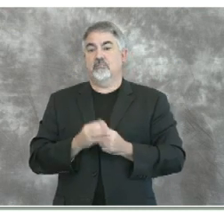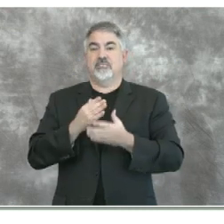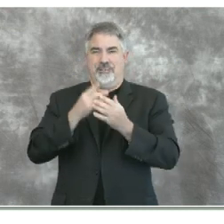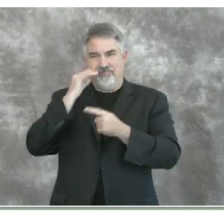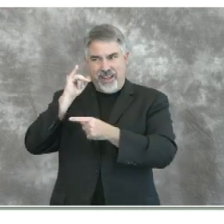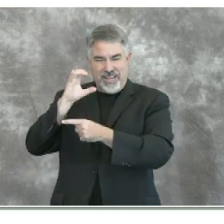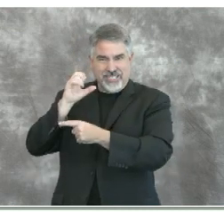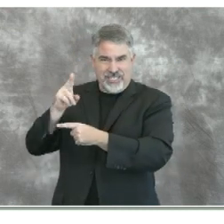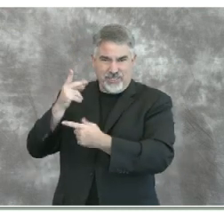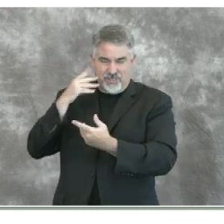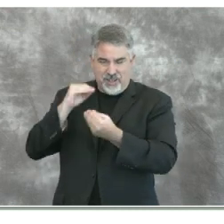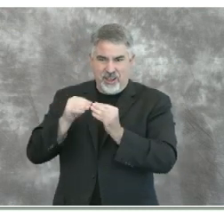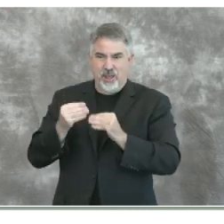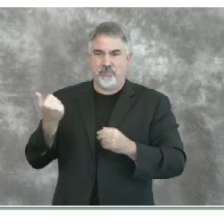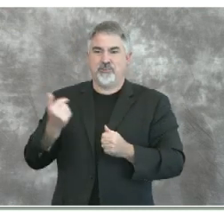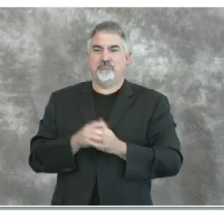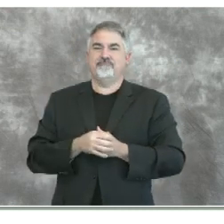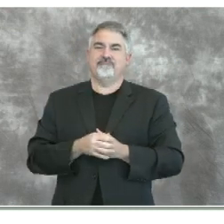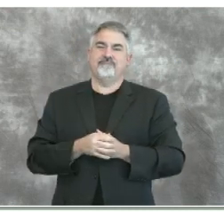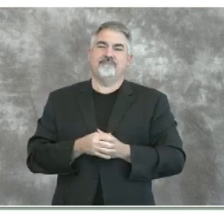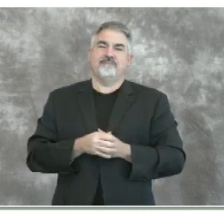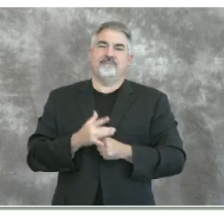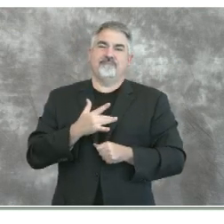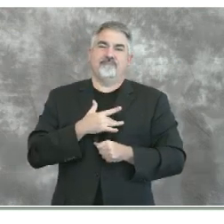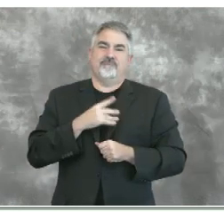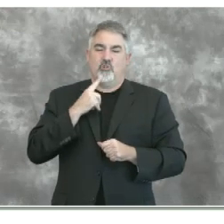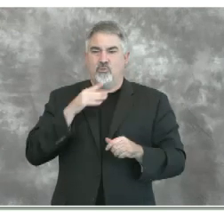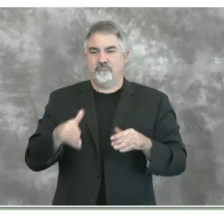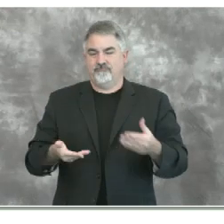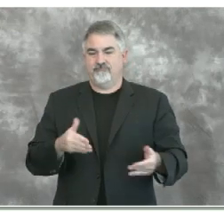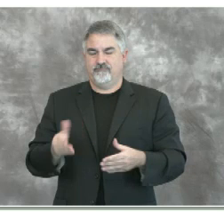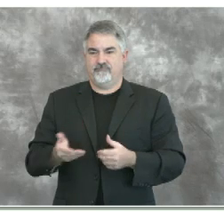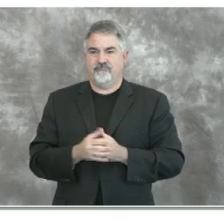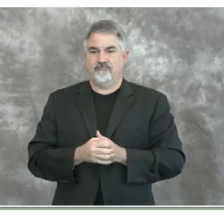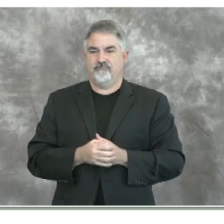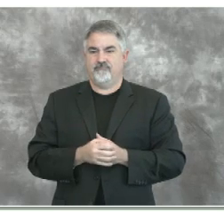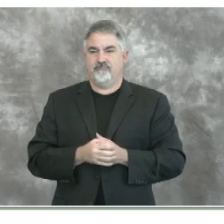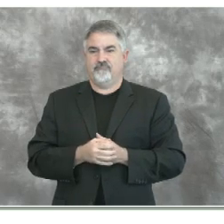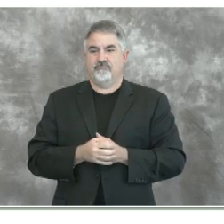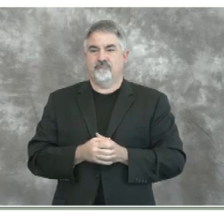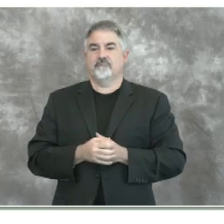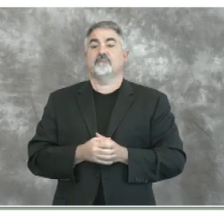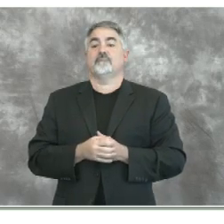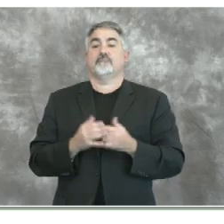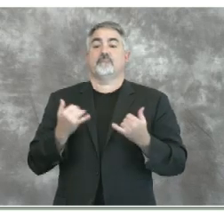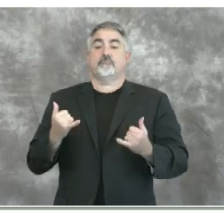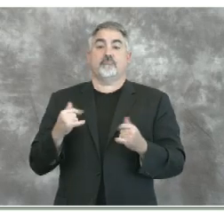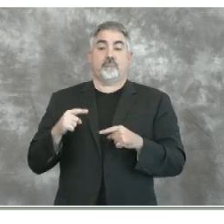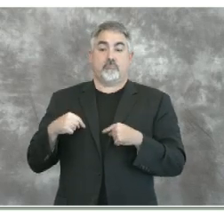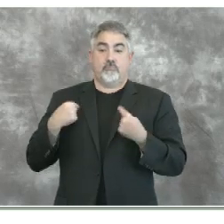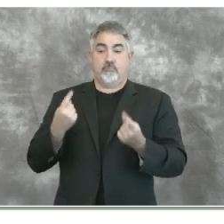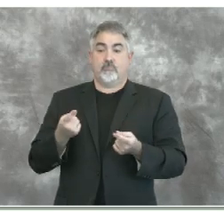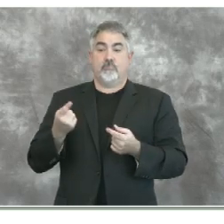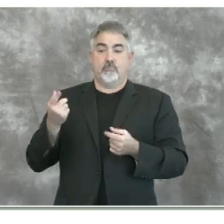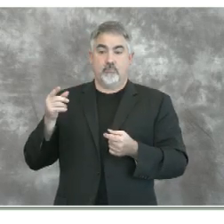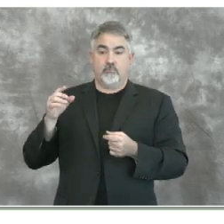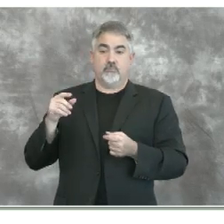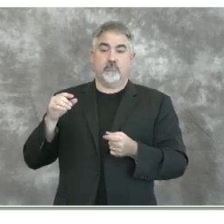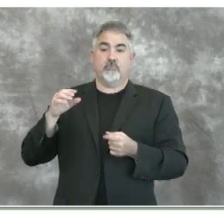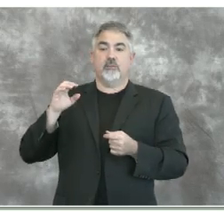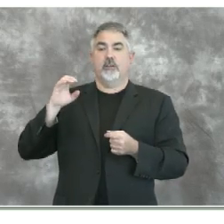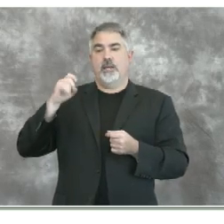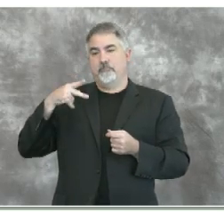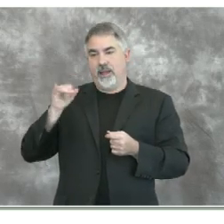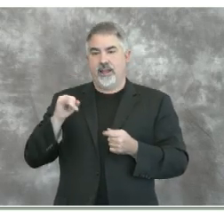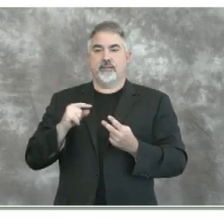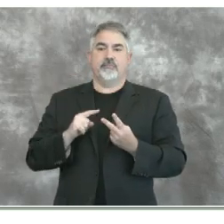and then the unfortunate loss of life. Outreach efforts continue, increase in 211 calls, nurse calls, epi calls, increase in hygiene kits,